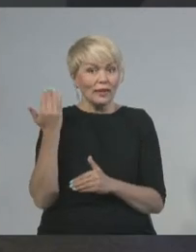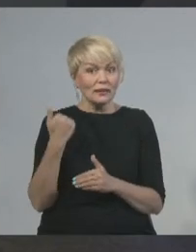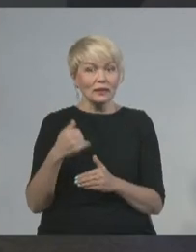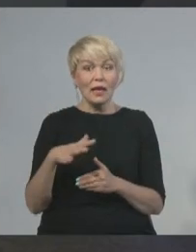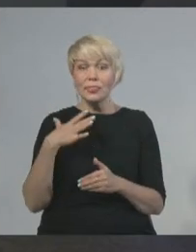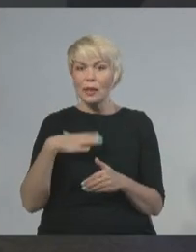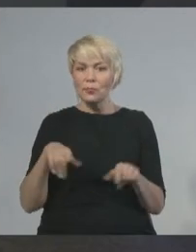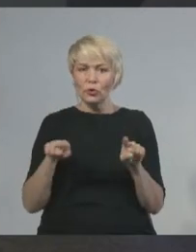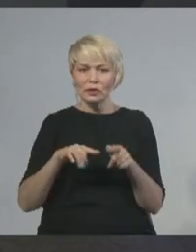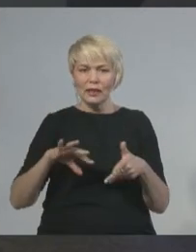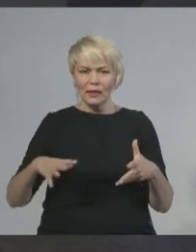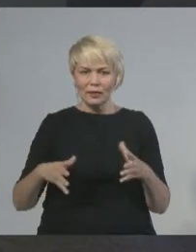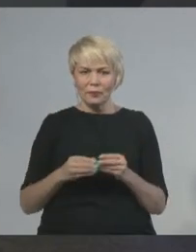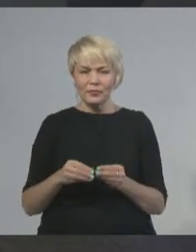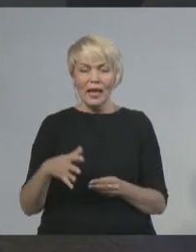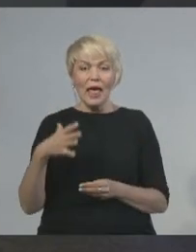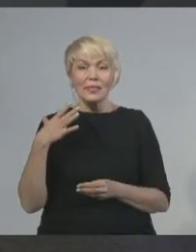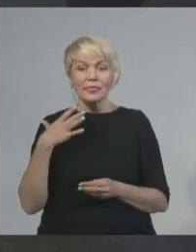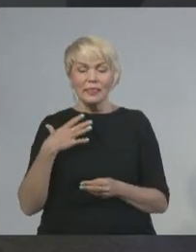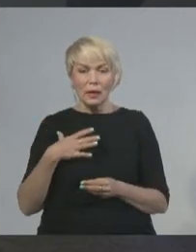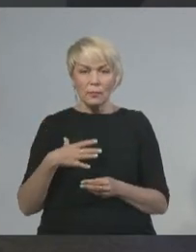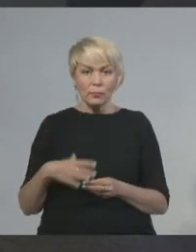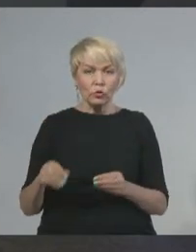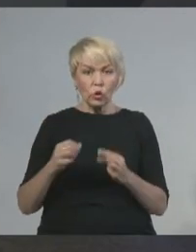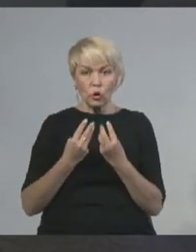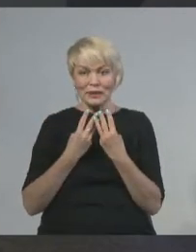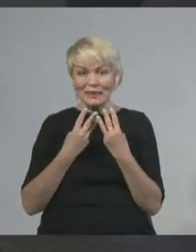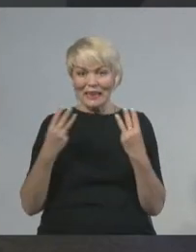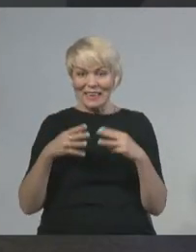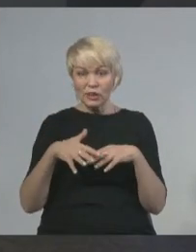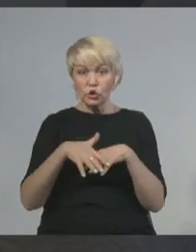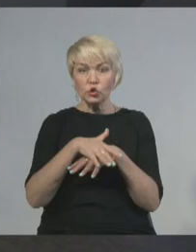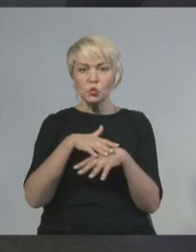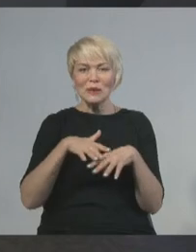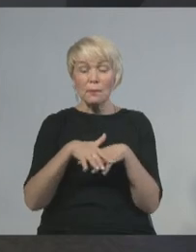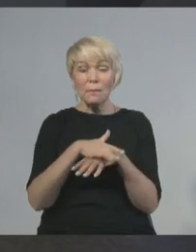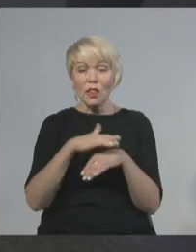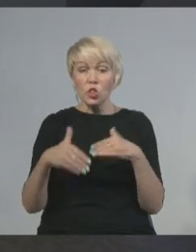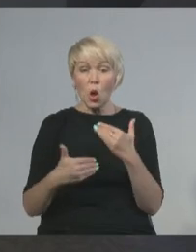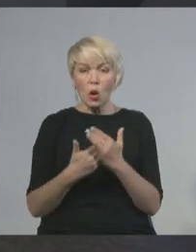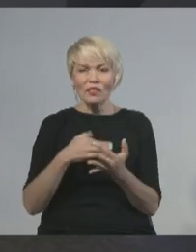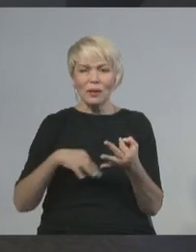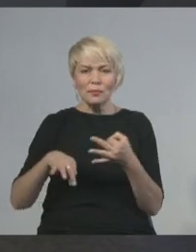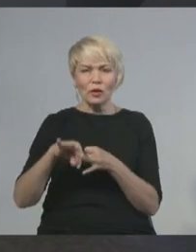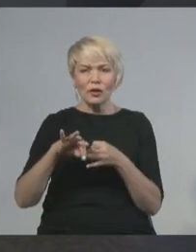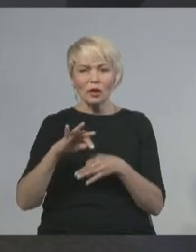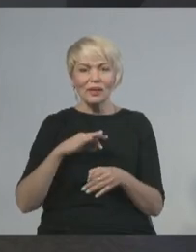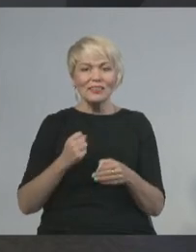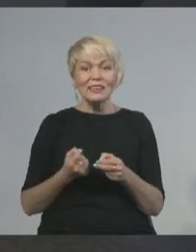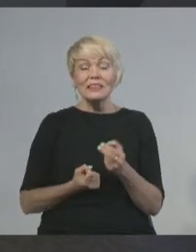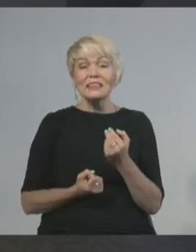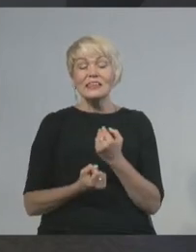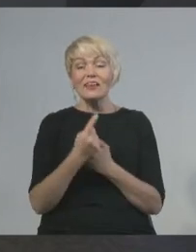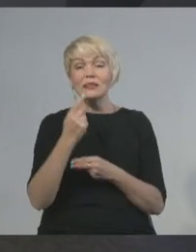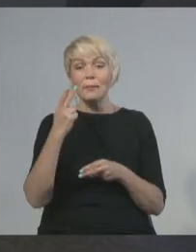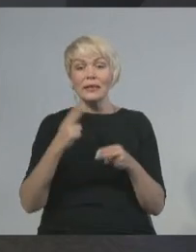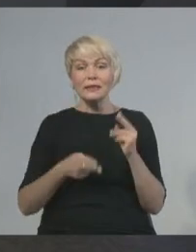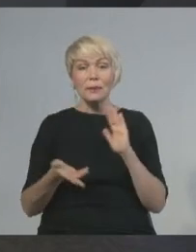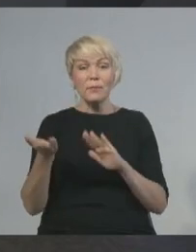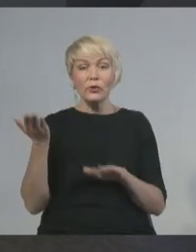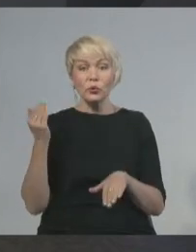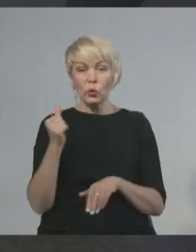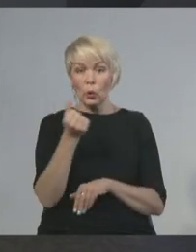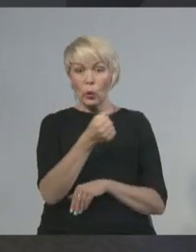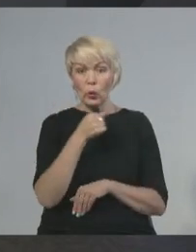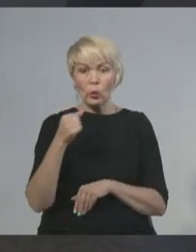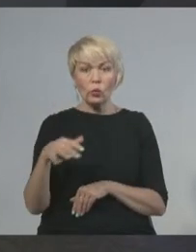earlier we did not have such results because we did not have new site of suspicion it's a new project that emerged at the end of the last year